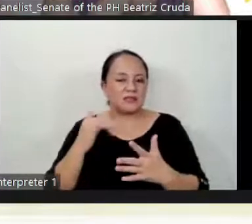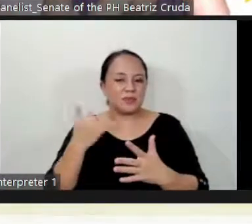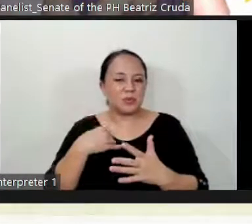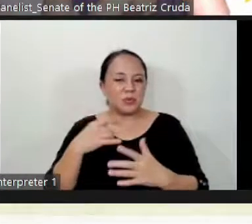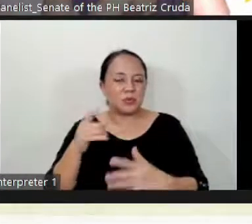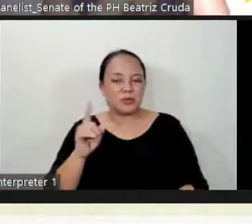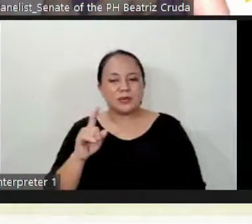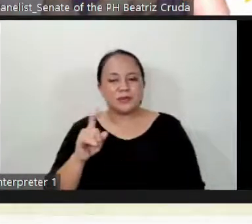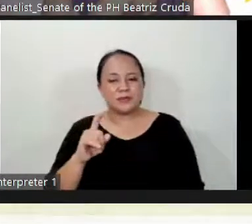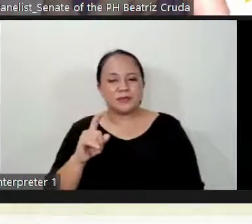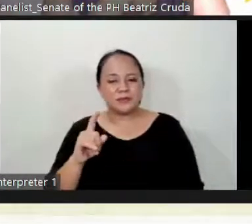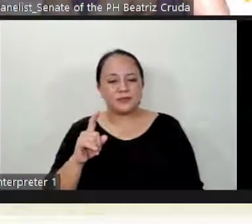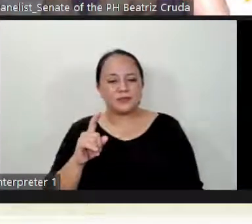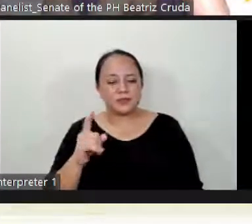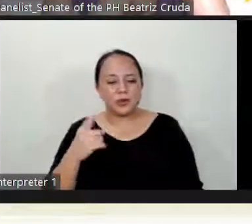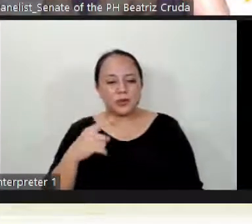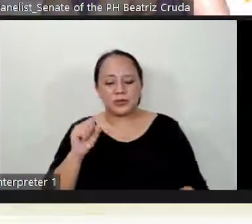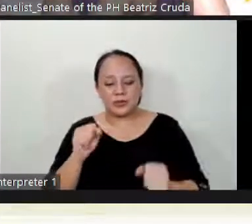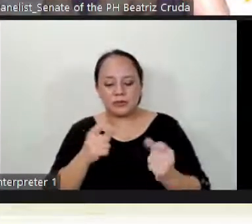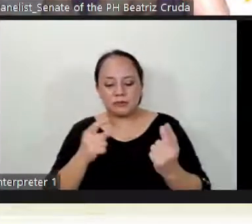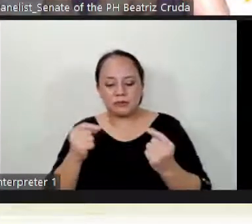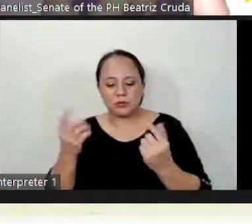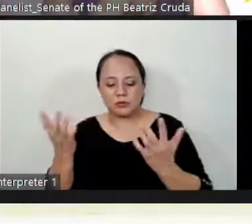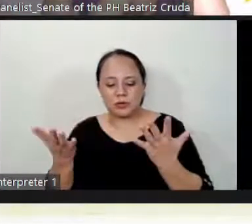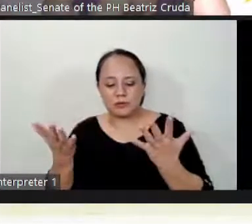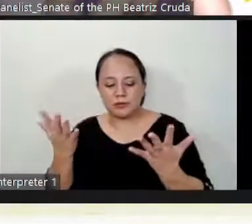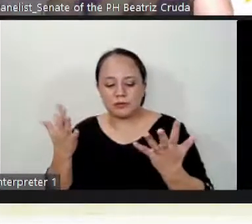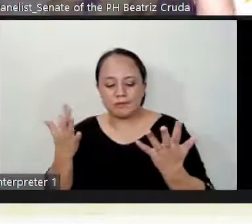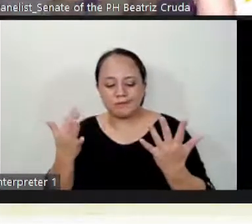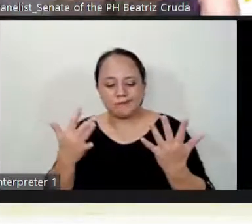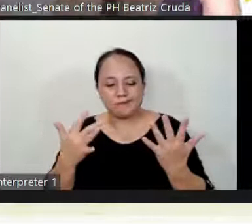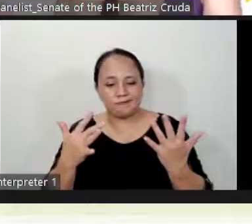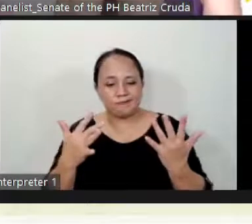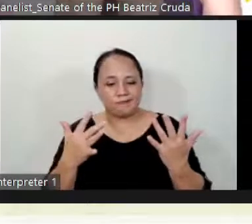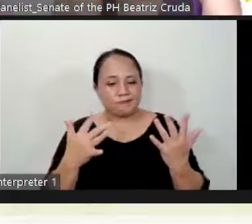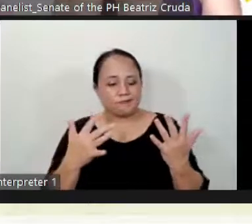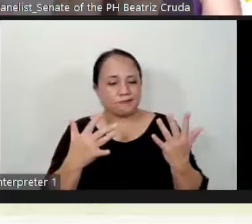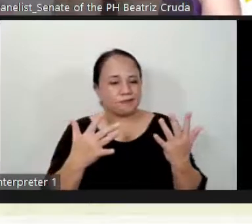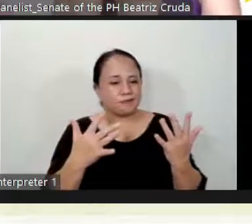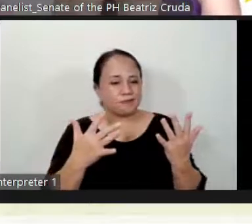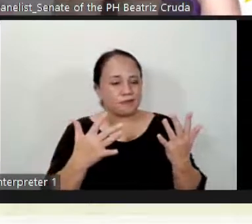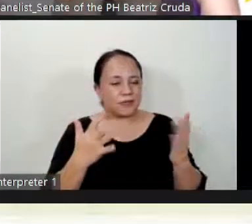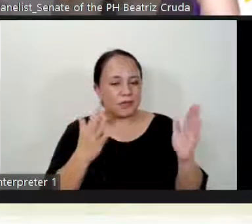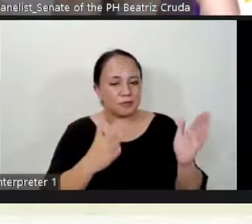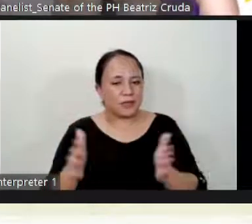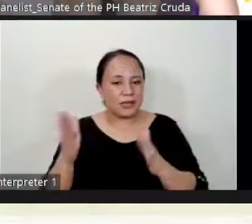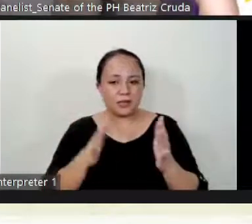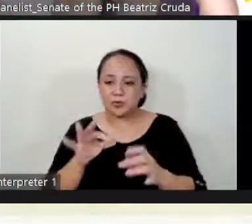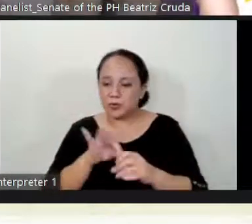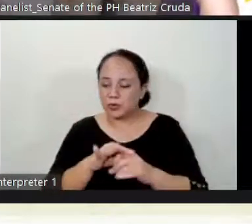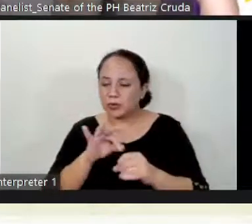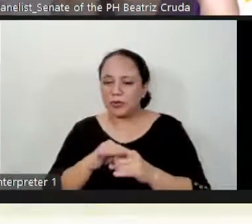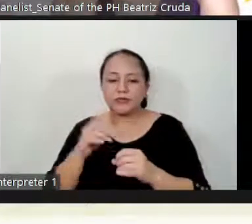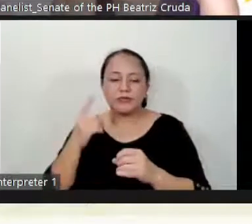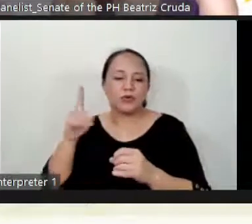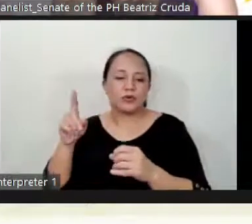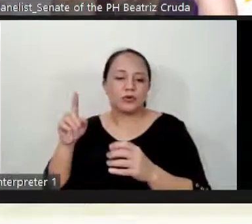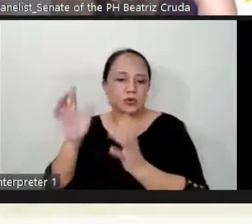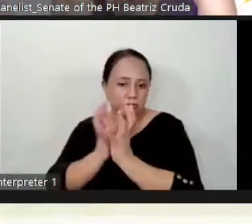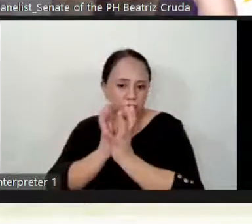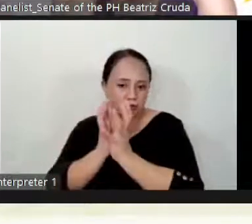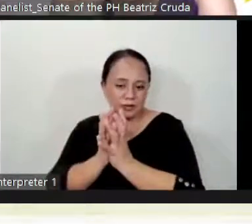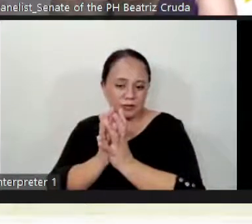What we can do most probably is plan out a certain program for the